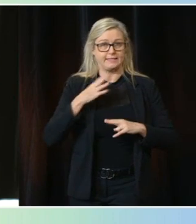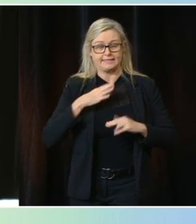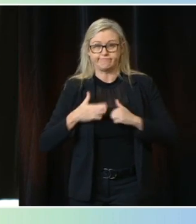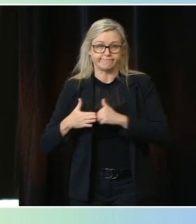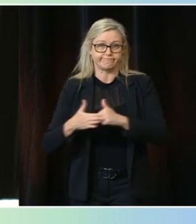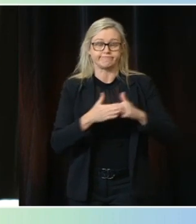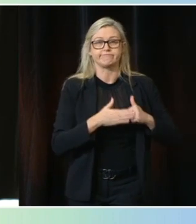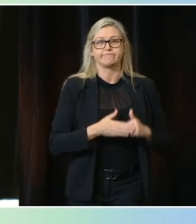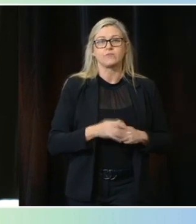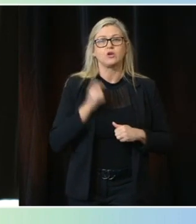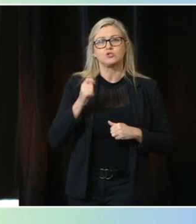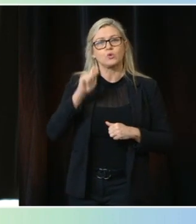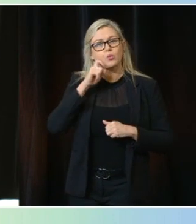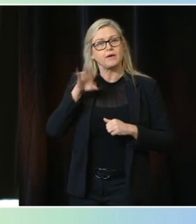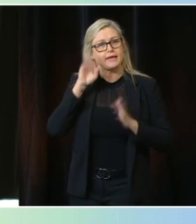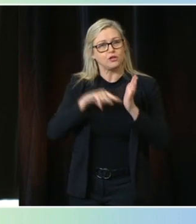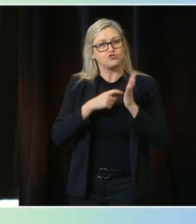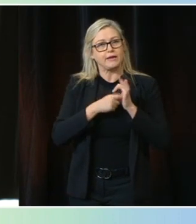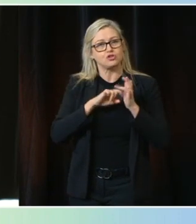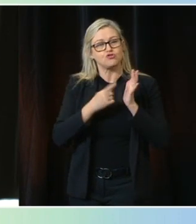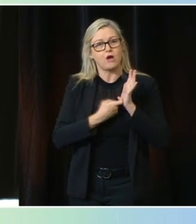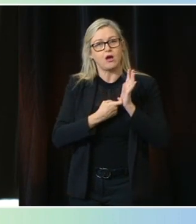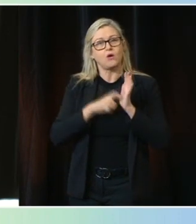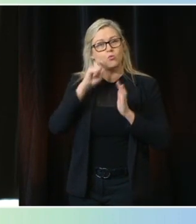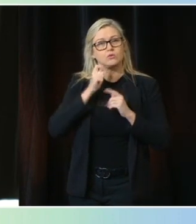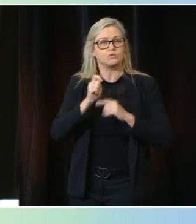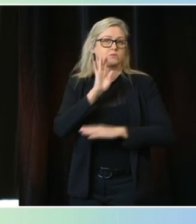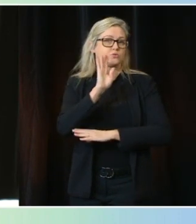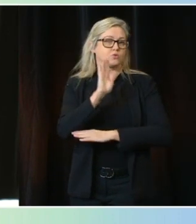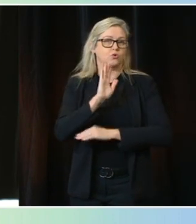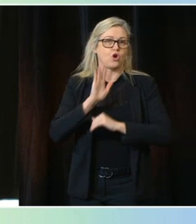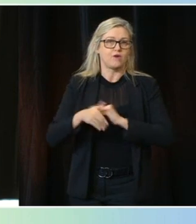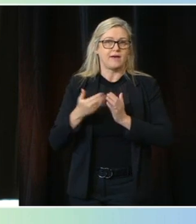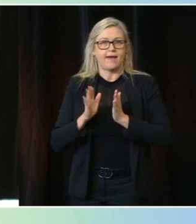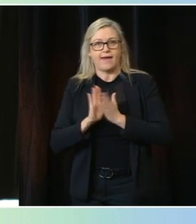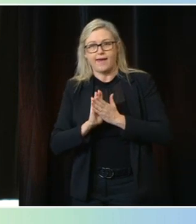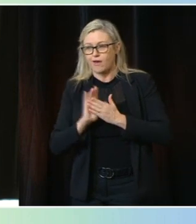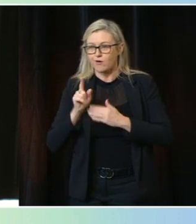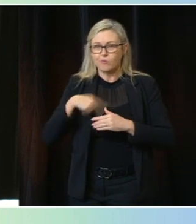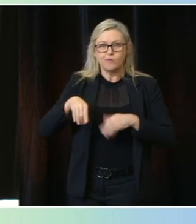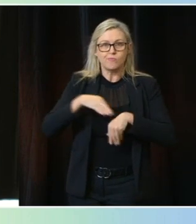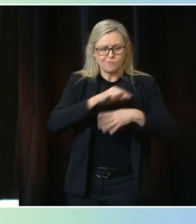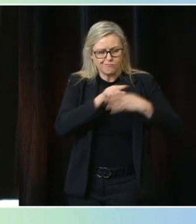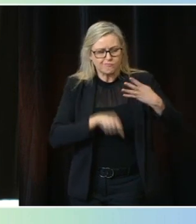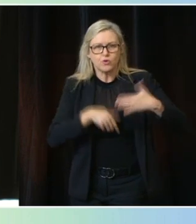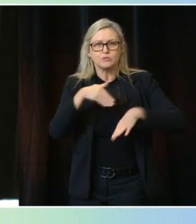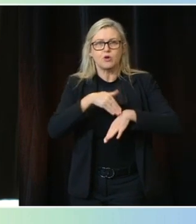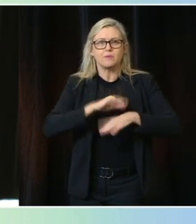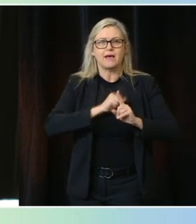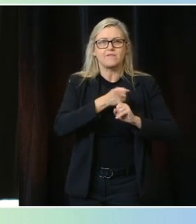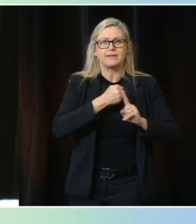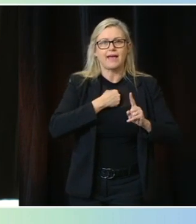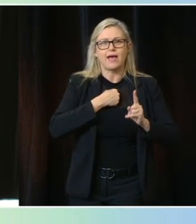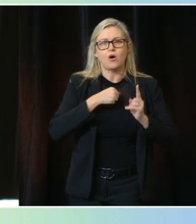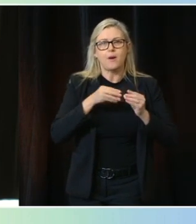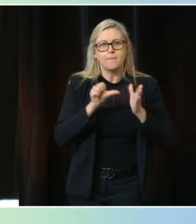treasurer will speak to the combined pressure that these forces are placing on the budget and the economy and once Jim has done that I